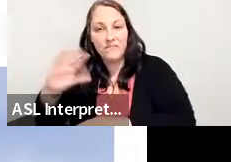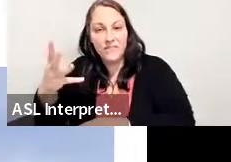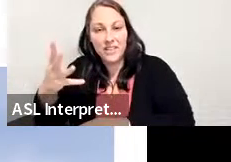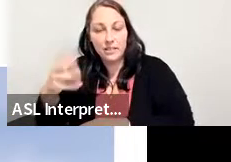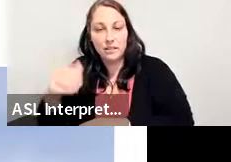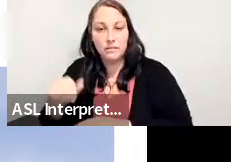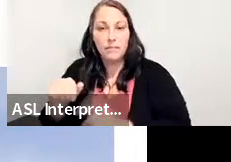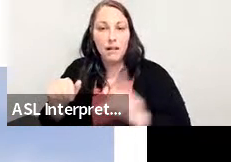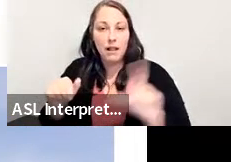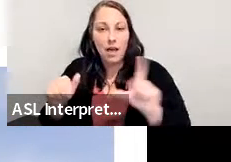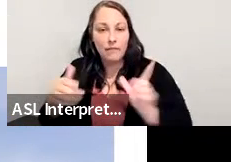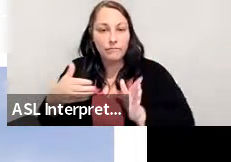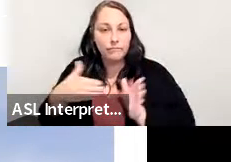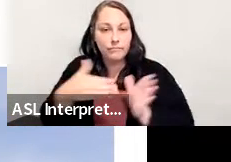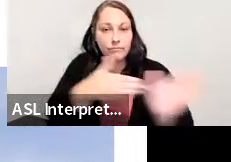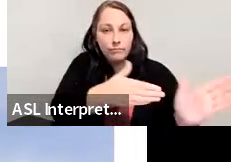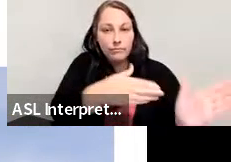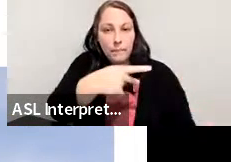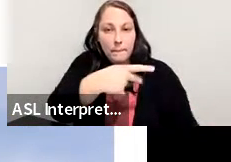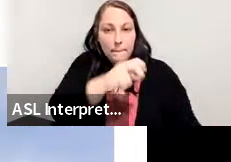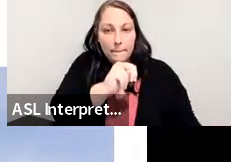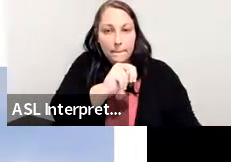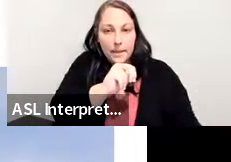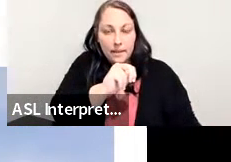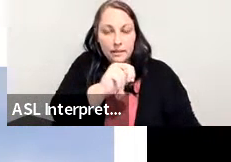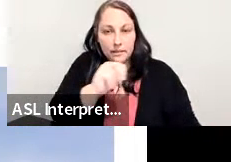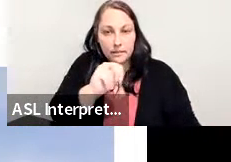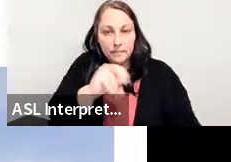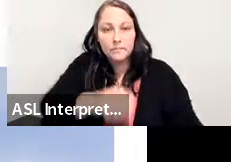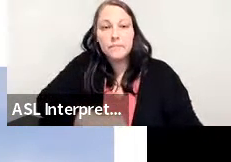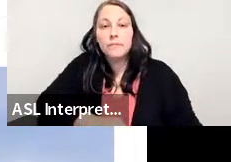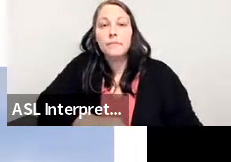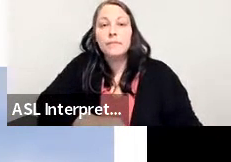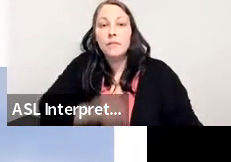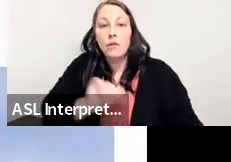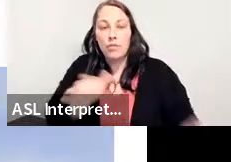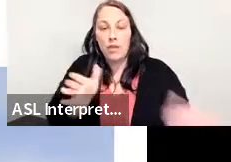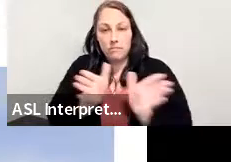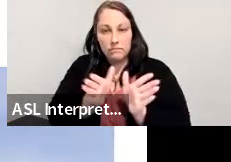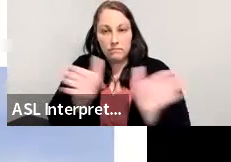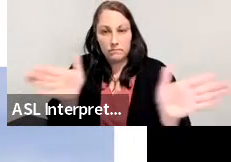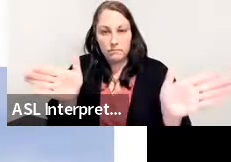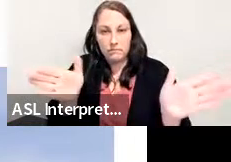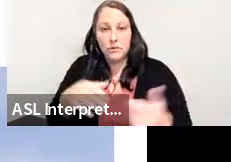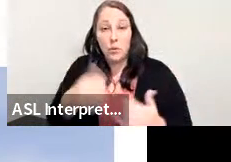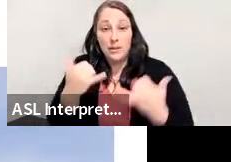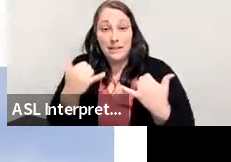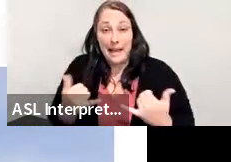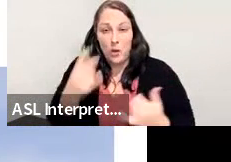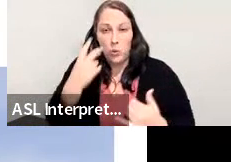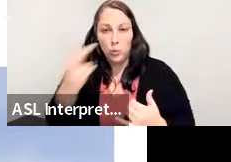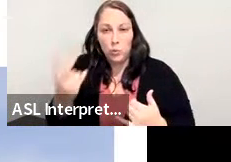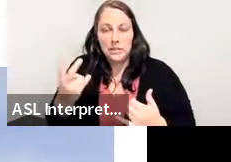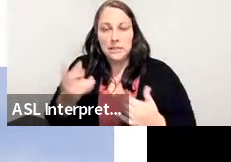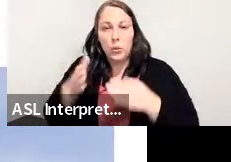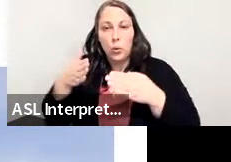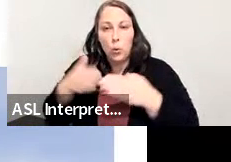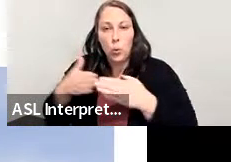I think this view shows at least 3 of our brick corners anchoring the